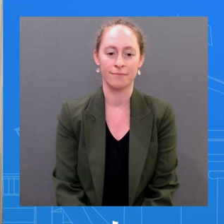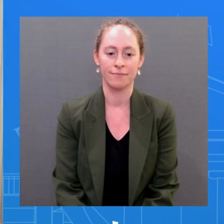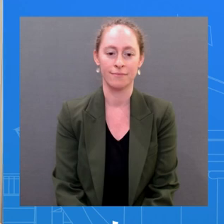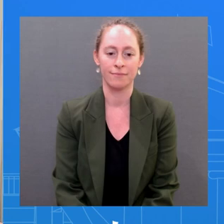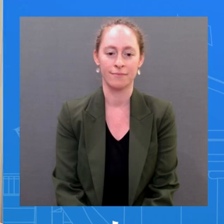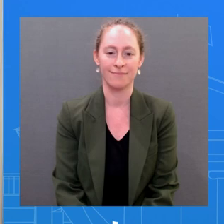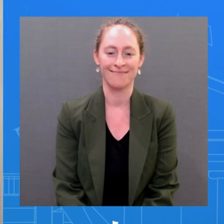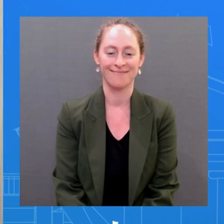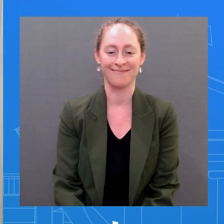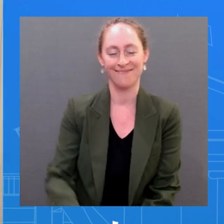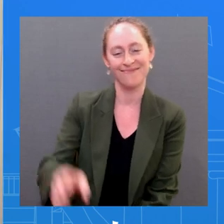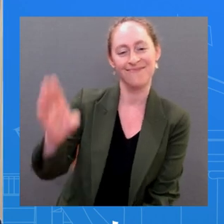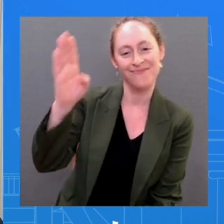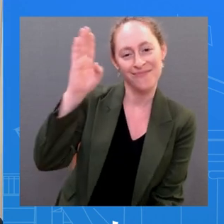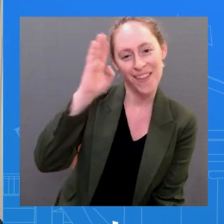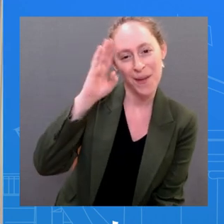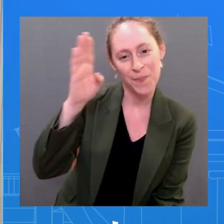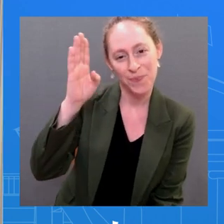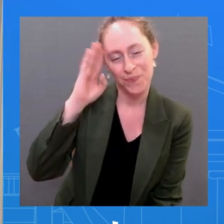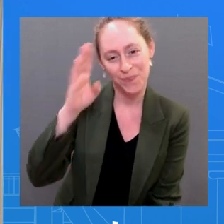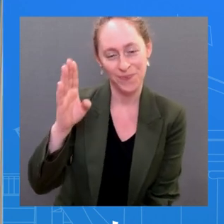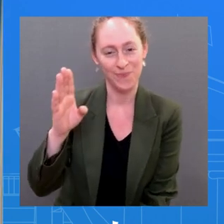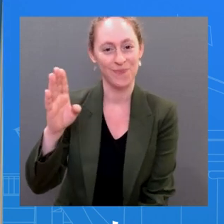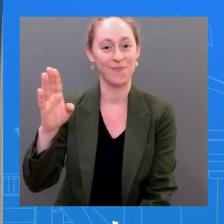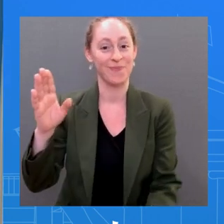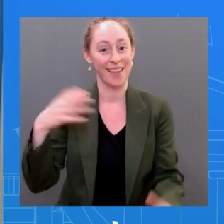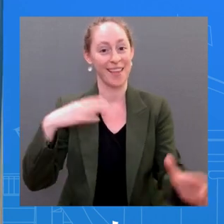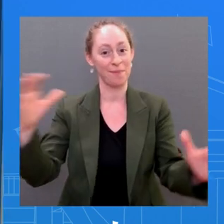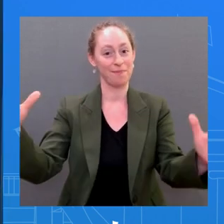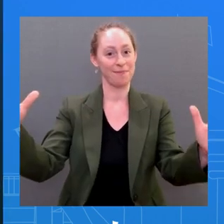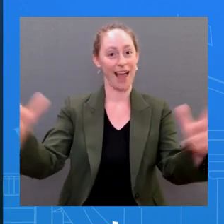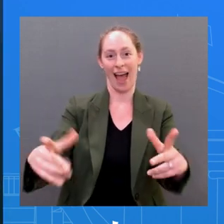I am back by popular demand. Oh, absolutely.